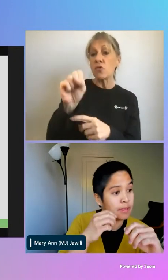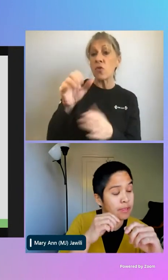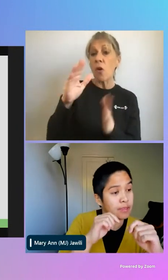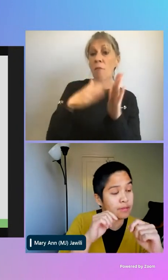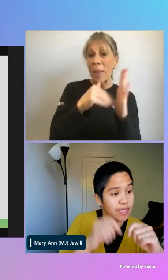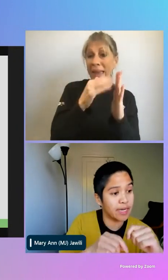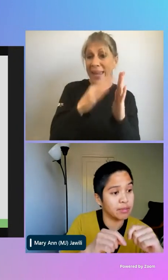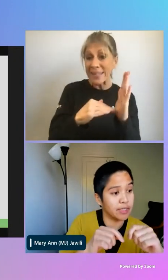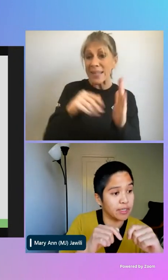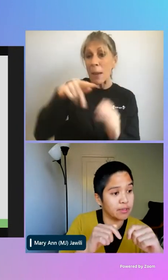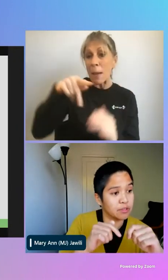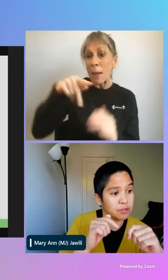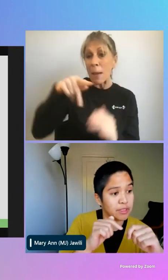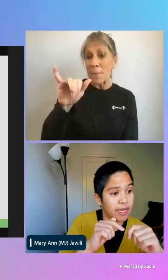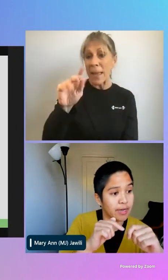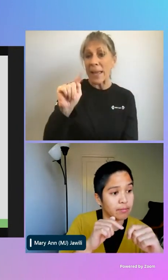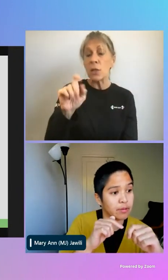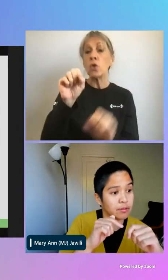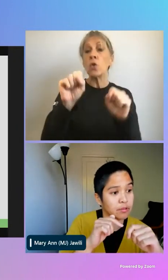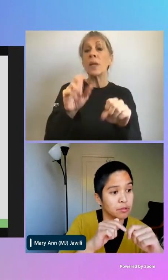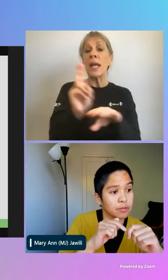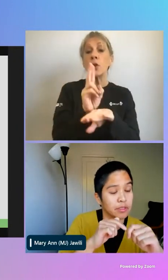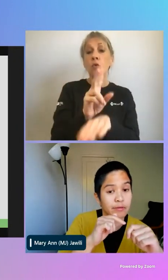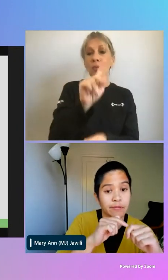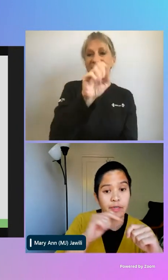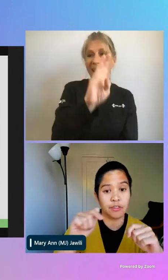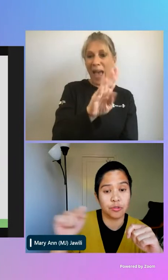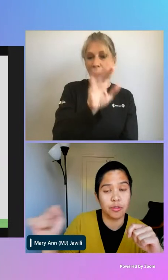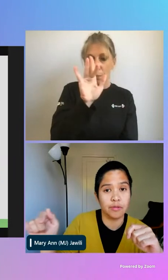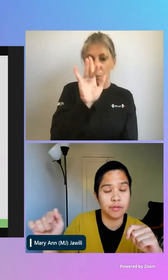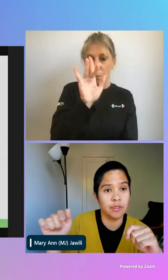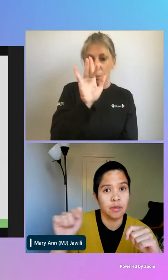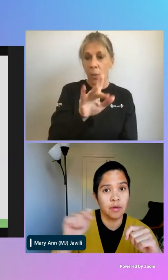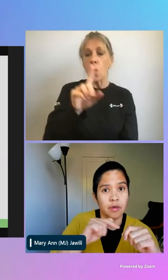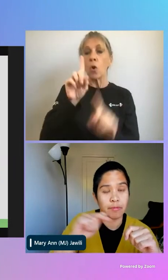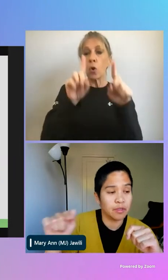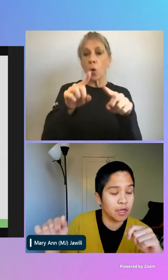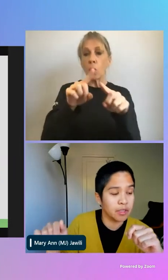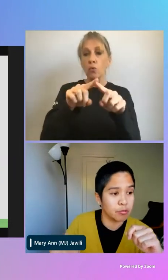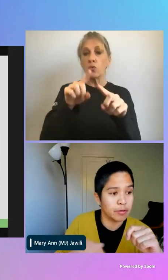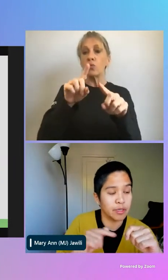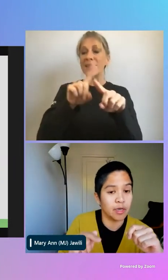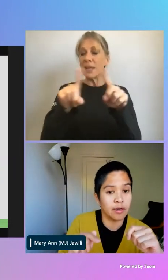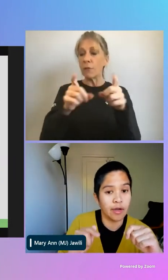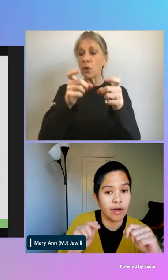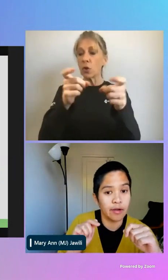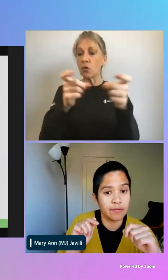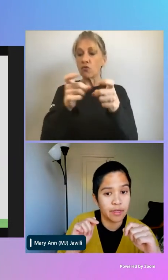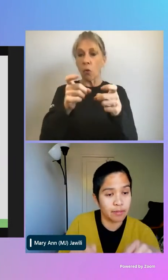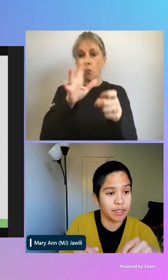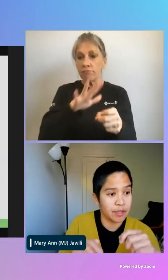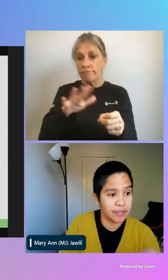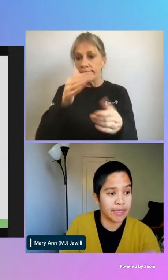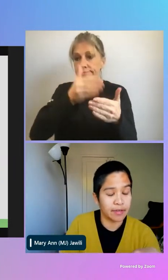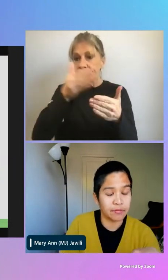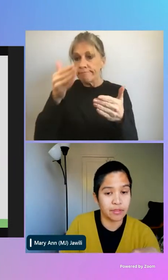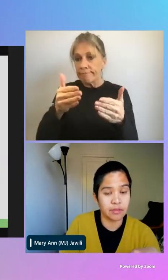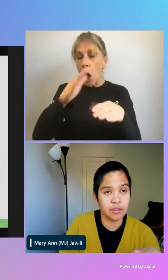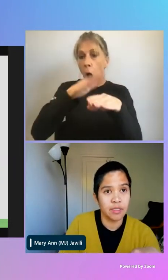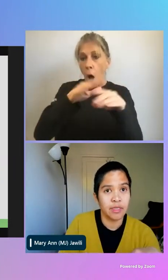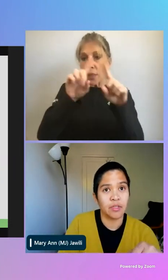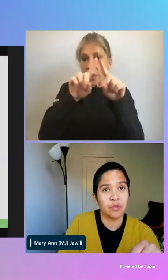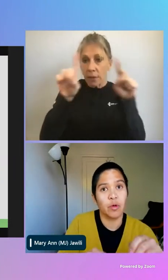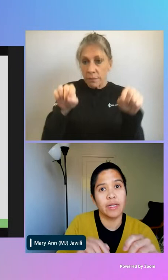use the tab key to tab to the different controls around on the perimeter of an object on the